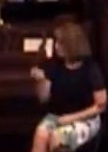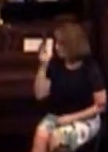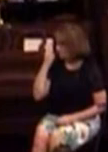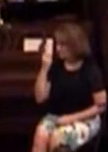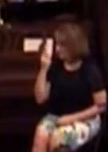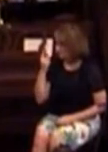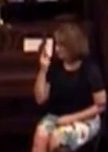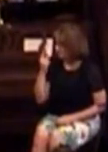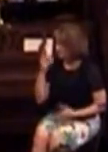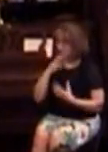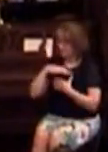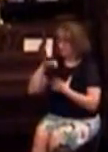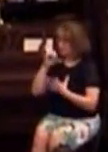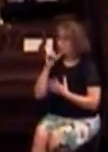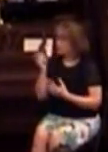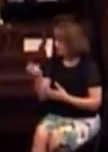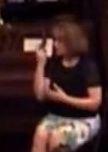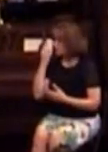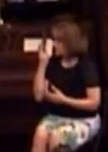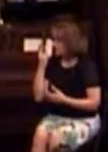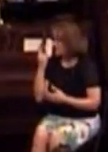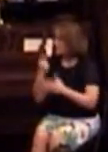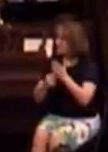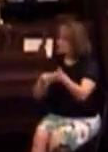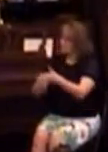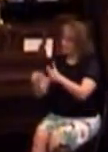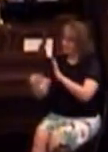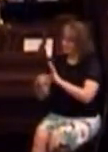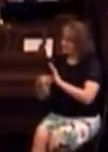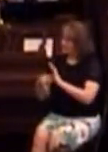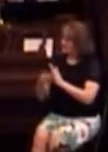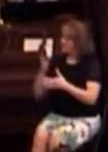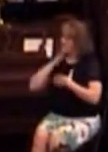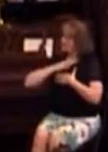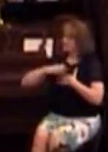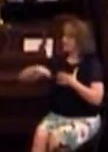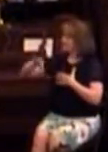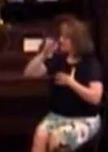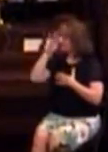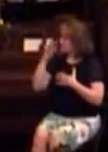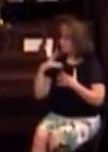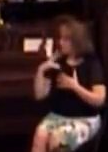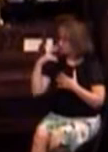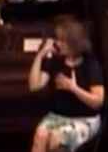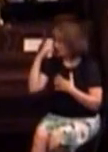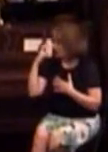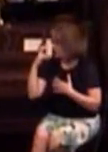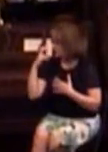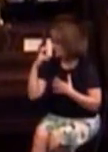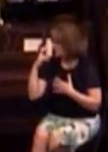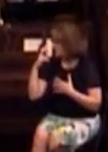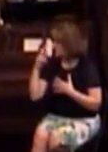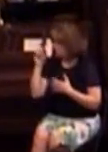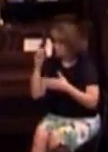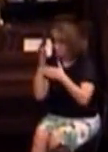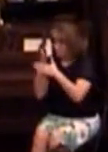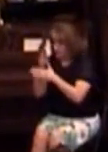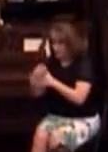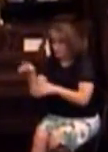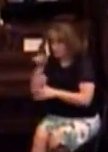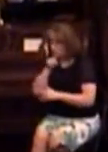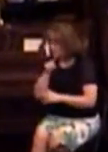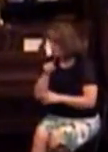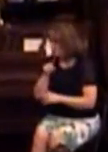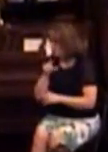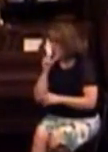I'm saying here? He's blind. Does that bother you? It should bother you. So here's what he ought to do after the